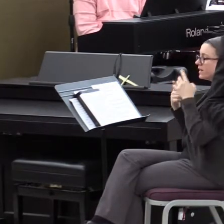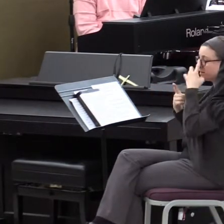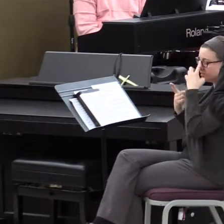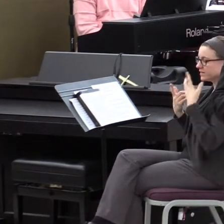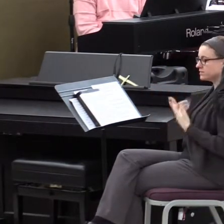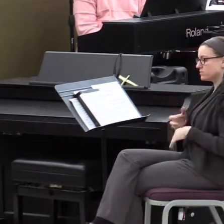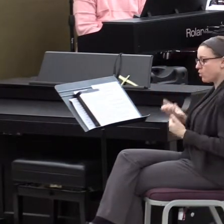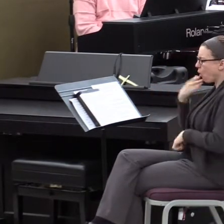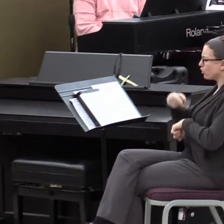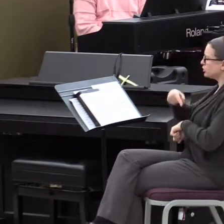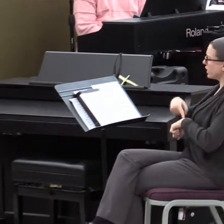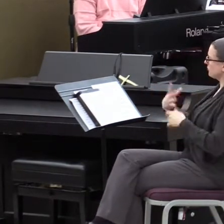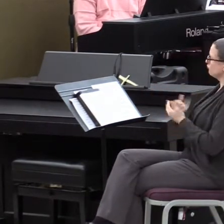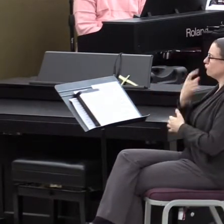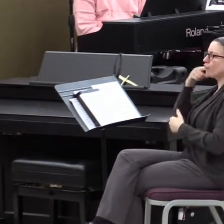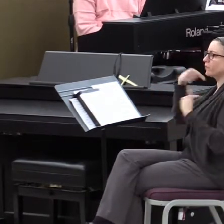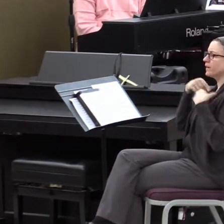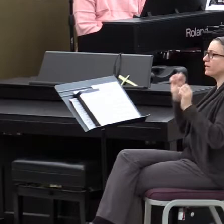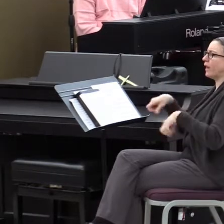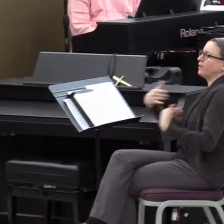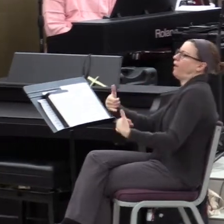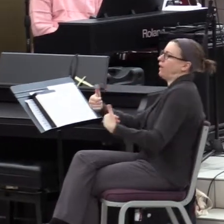expedient for me.